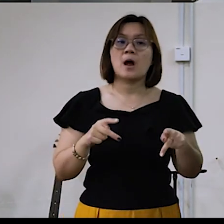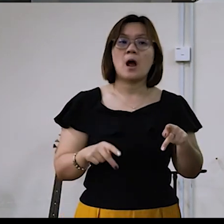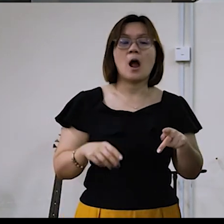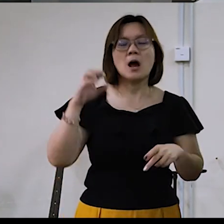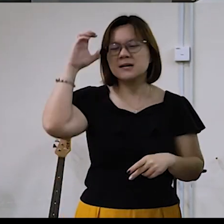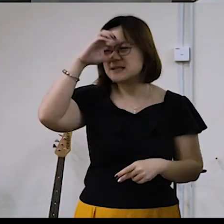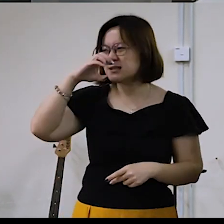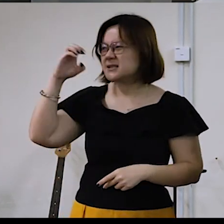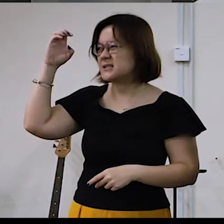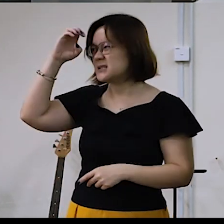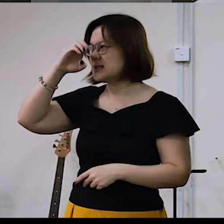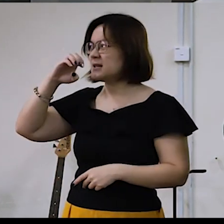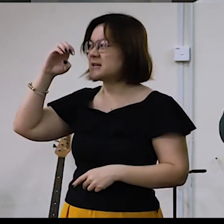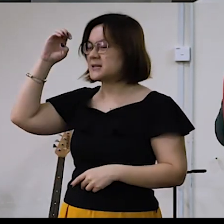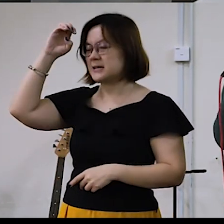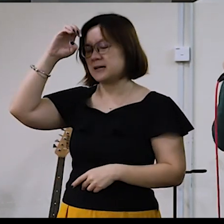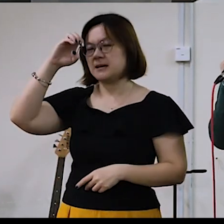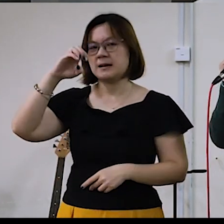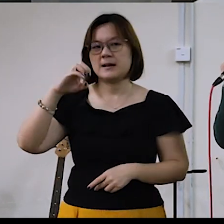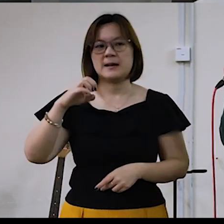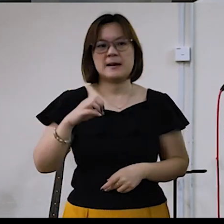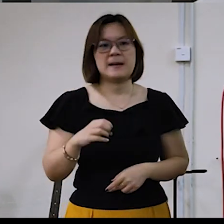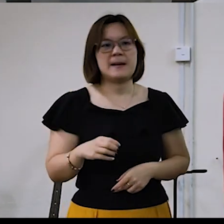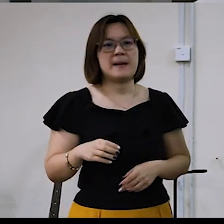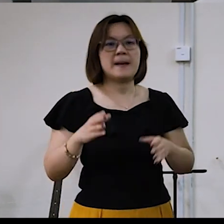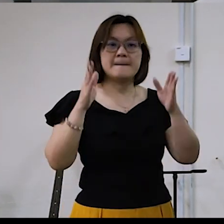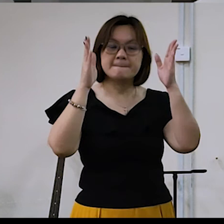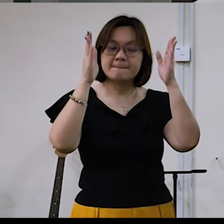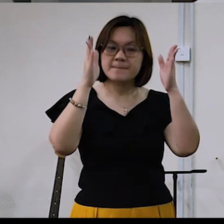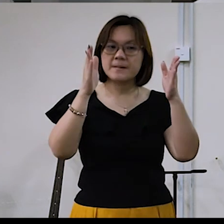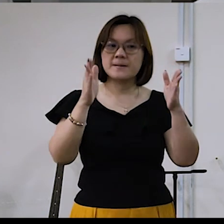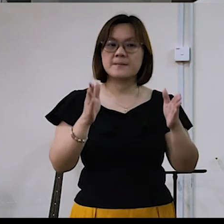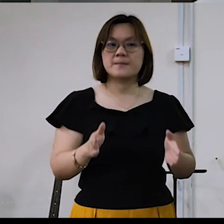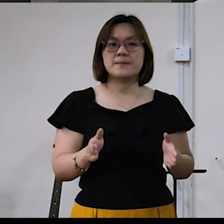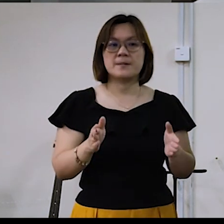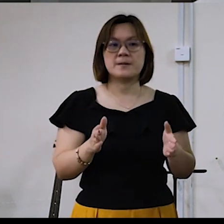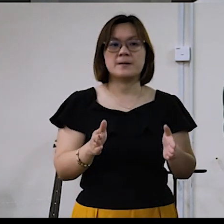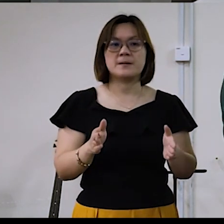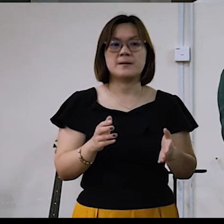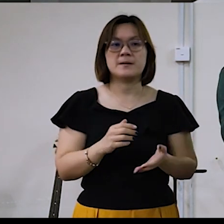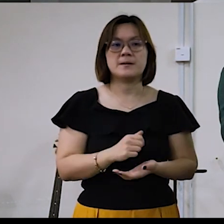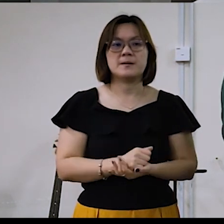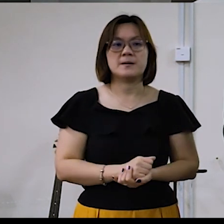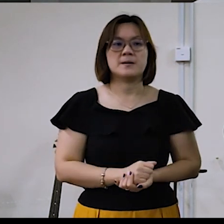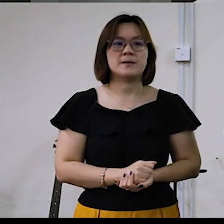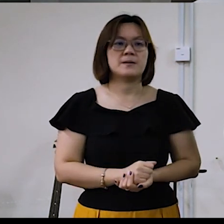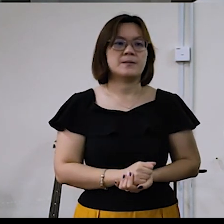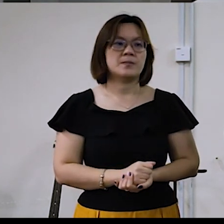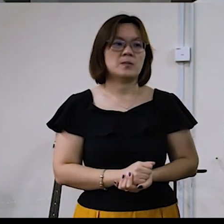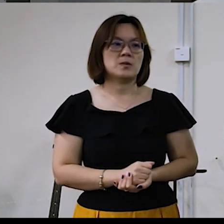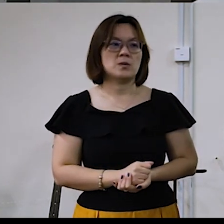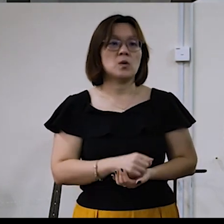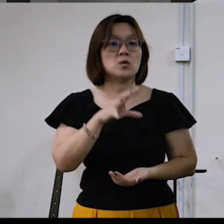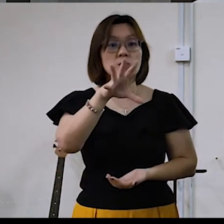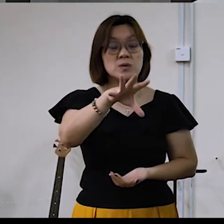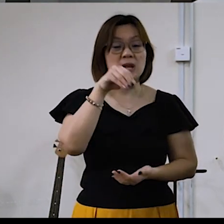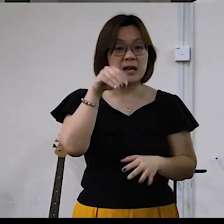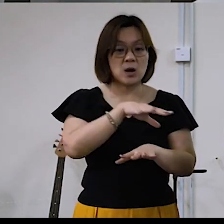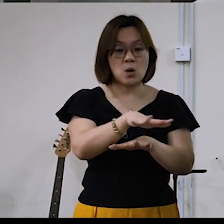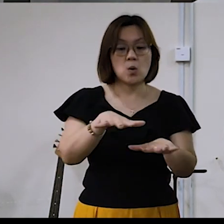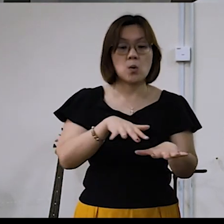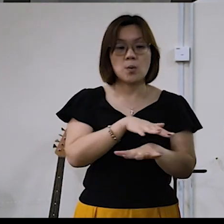for those of us who think that, oh, we cannot be replaced, we are so important in the church, we are so important in the body of